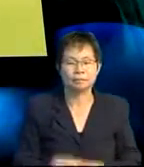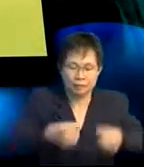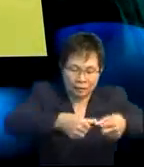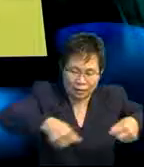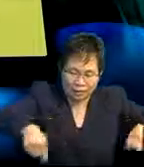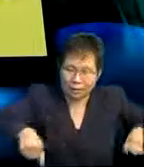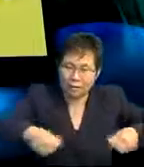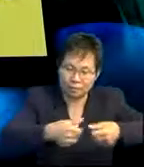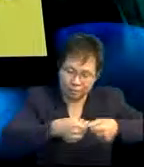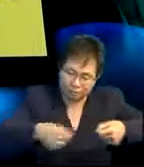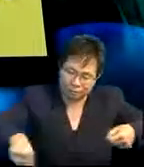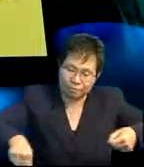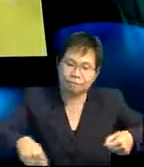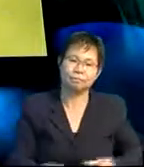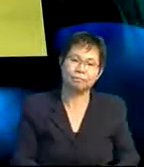cellophane tape,